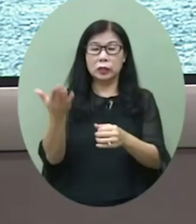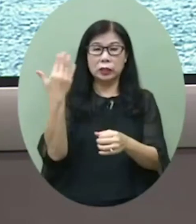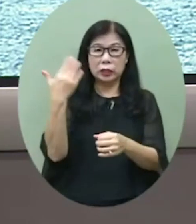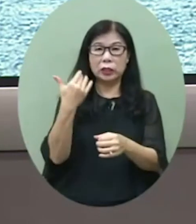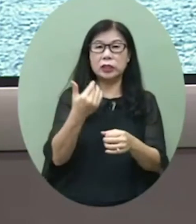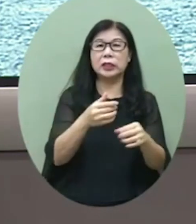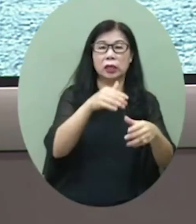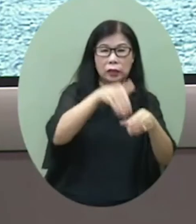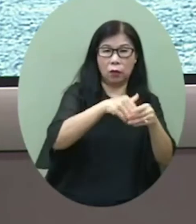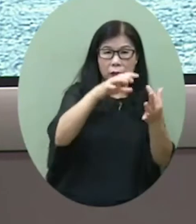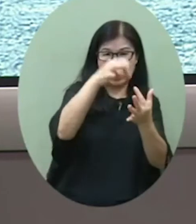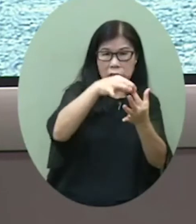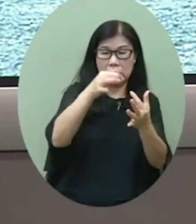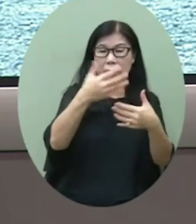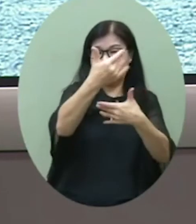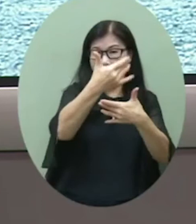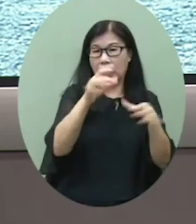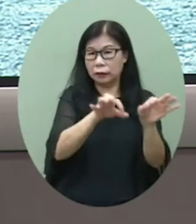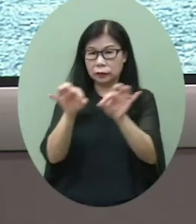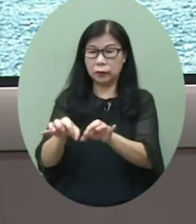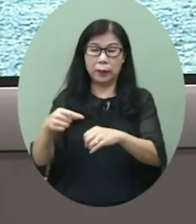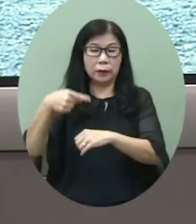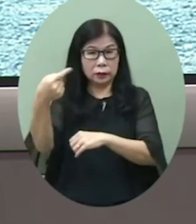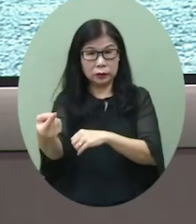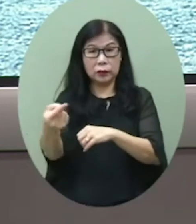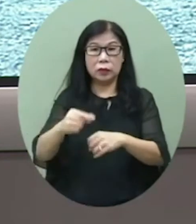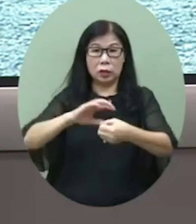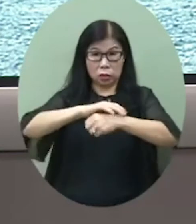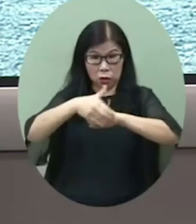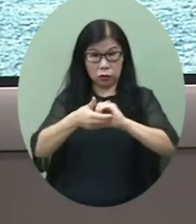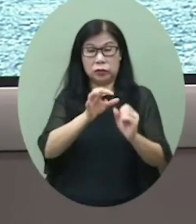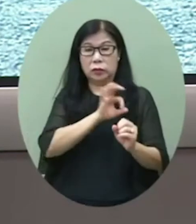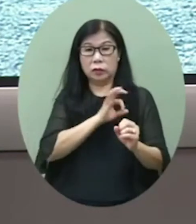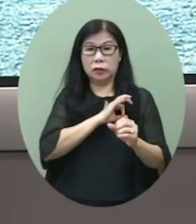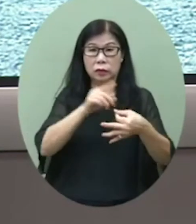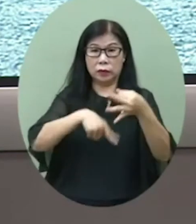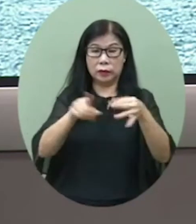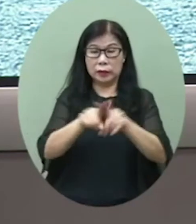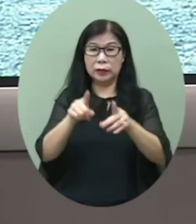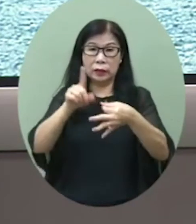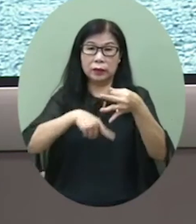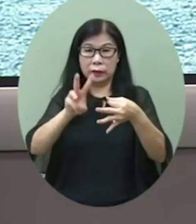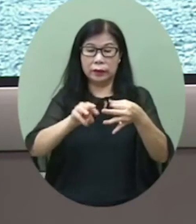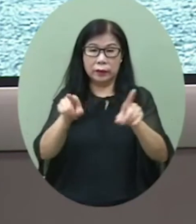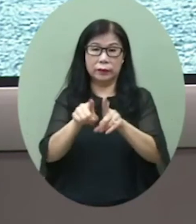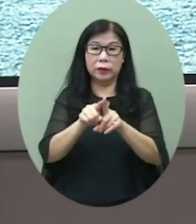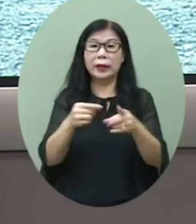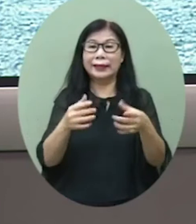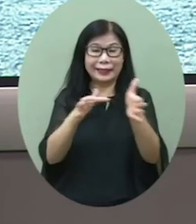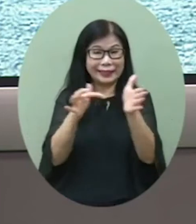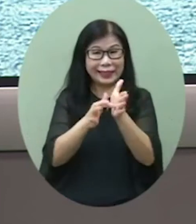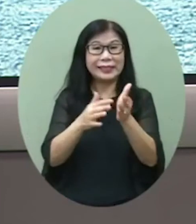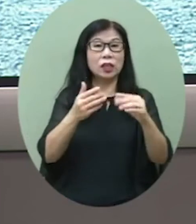8 territories had to postpone their elections because of the epidemic. That's another international organization, that